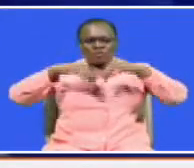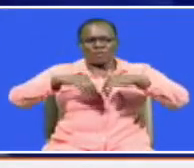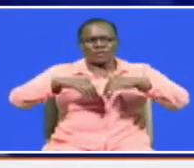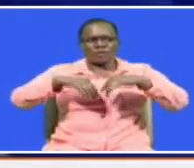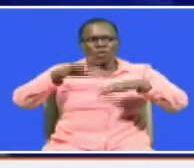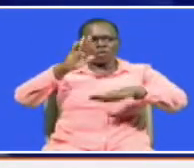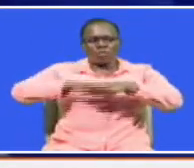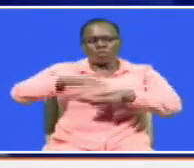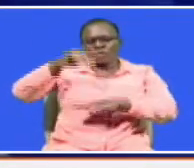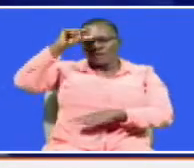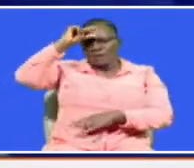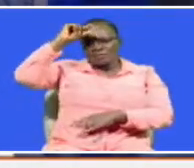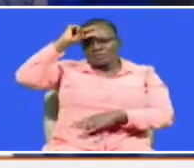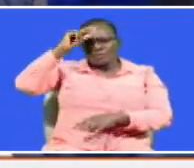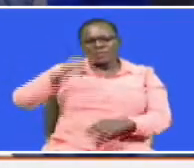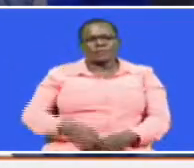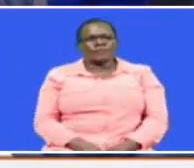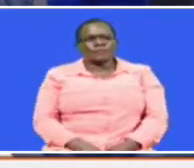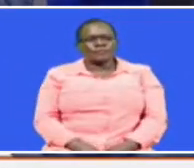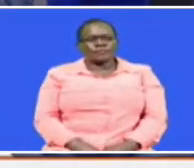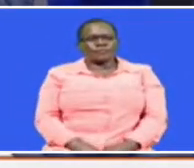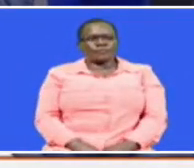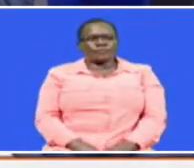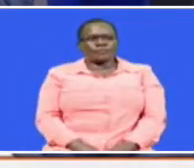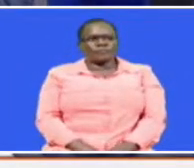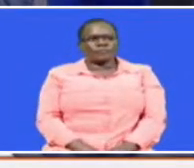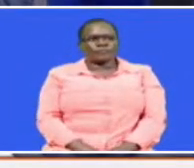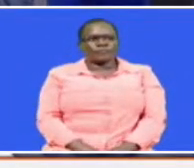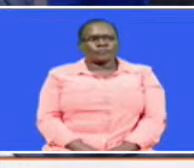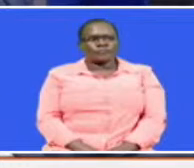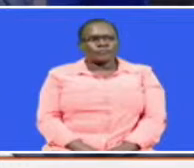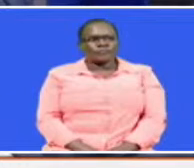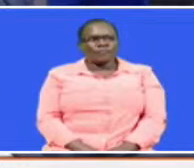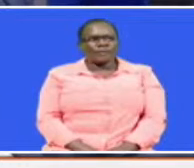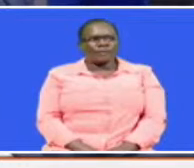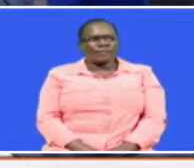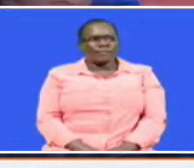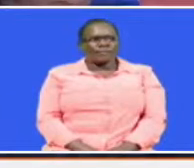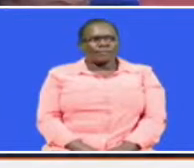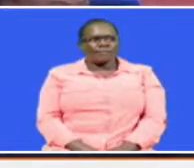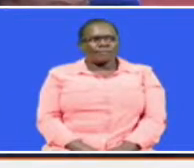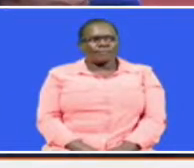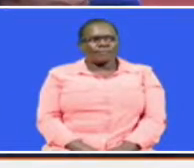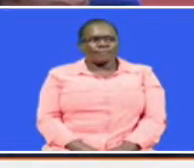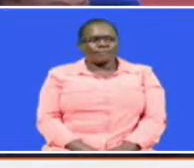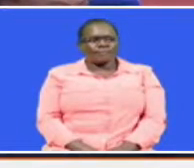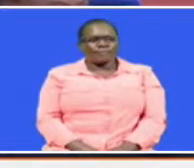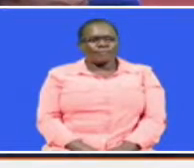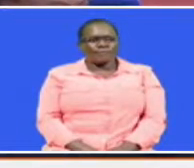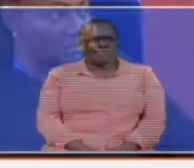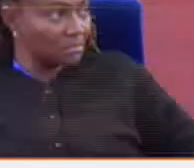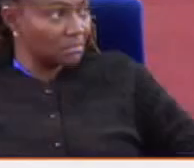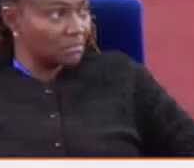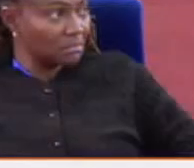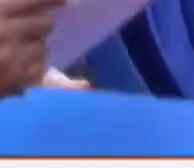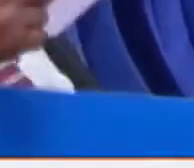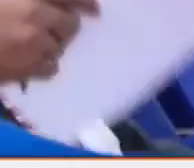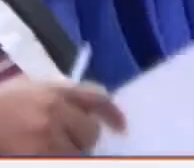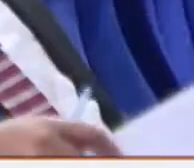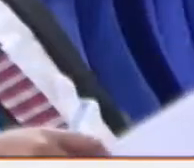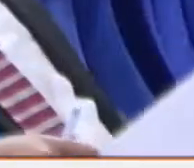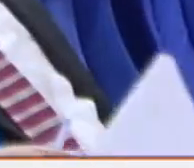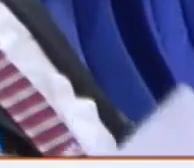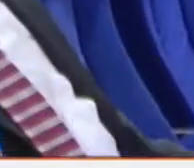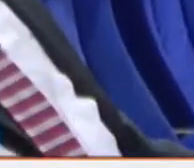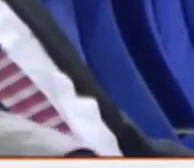on governance. Position. Quarter Next is a little easier because Quarter Next, AJS, will find nowhere else.